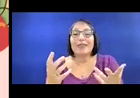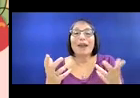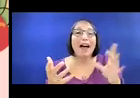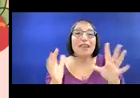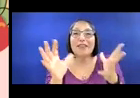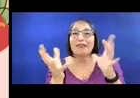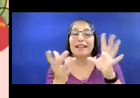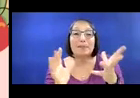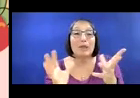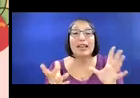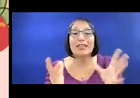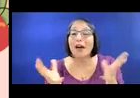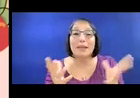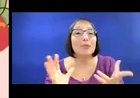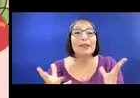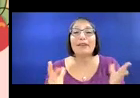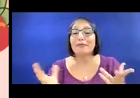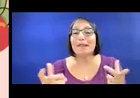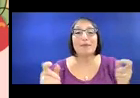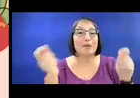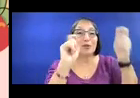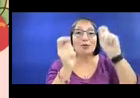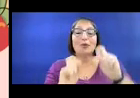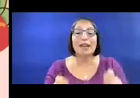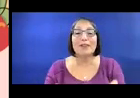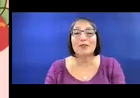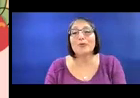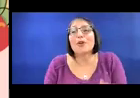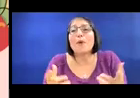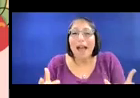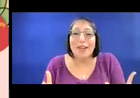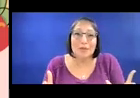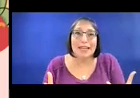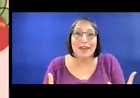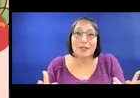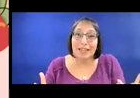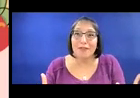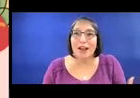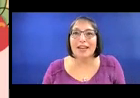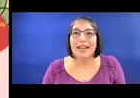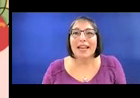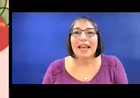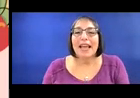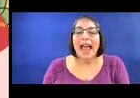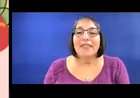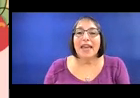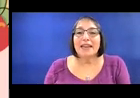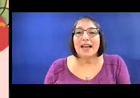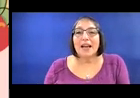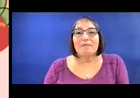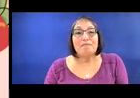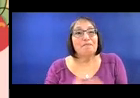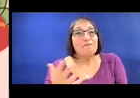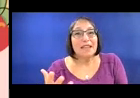don't have the flexibility. It's not nimble enough for me to be able to do what I need to do. So, I use it occasionally. It's fine. And then,